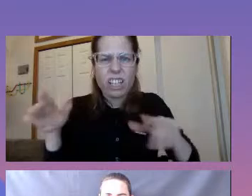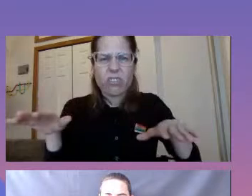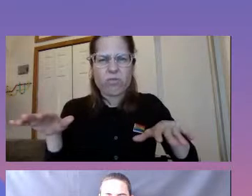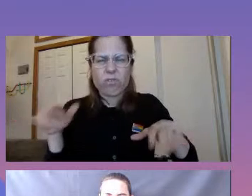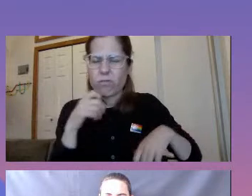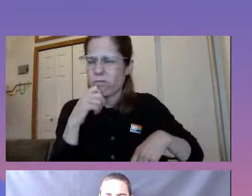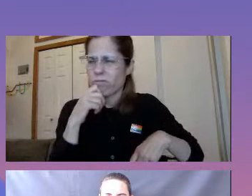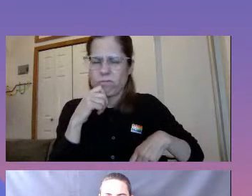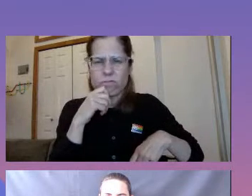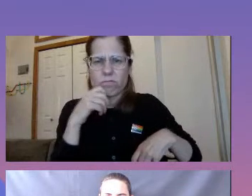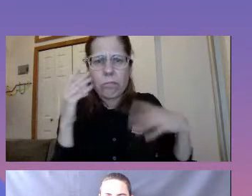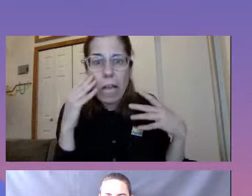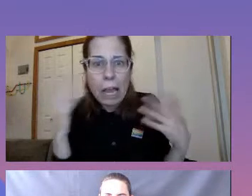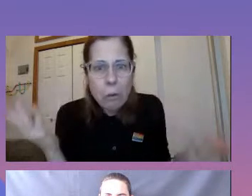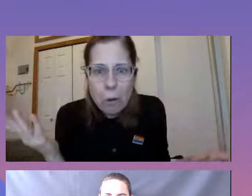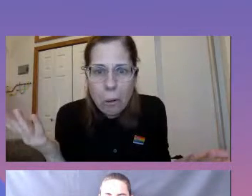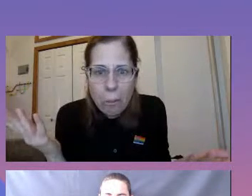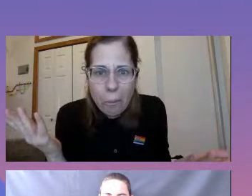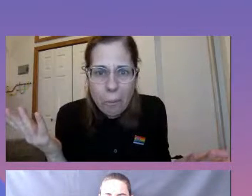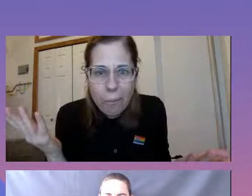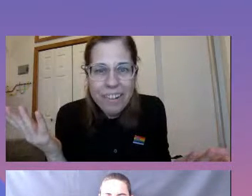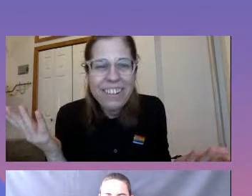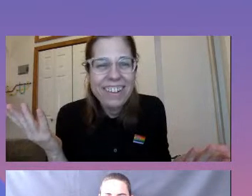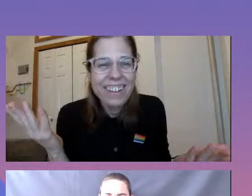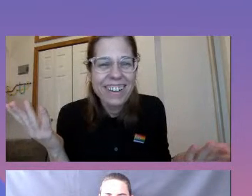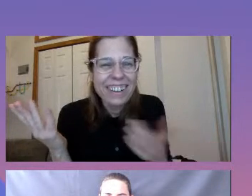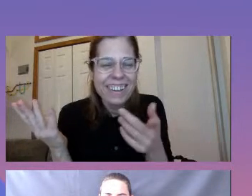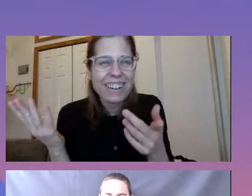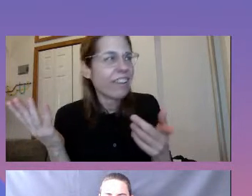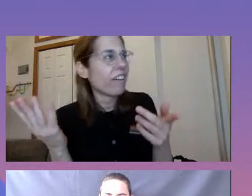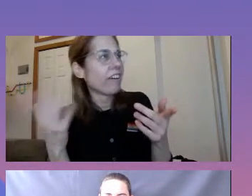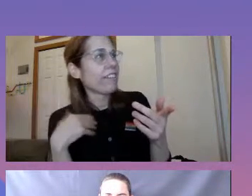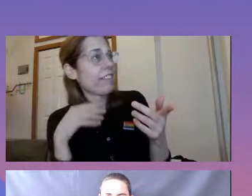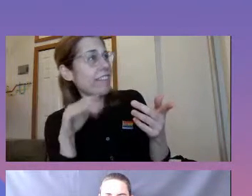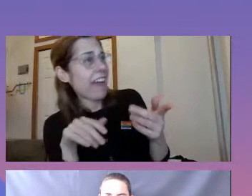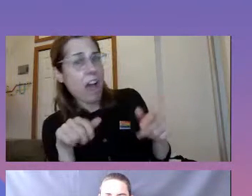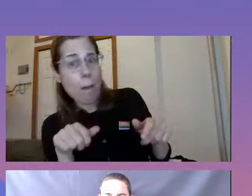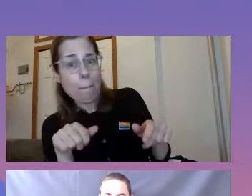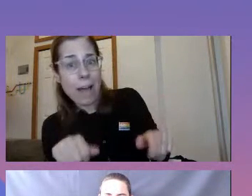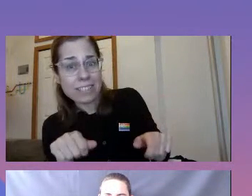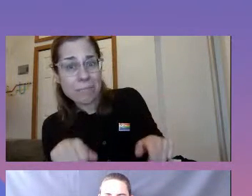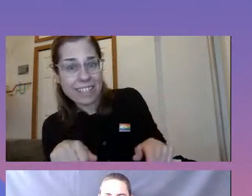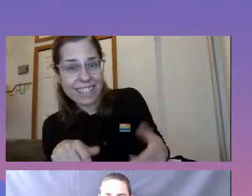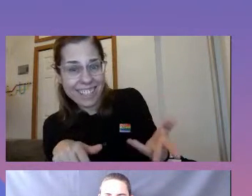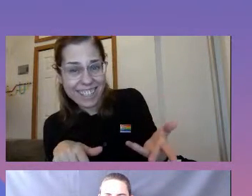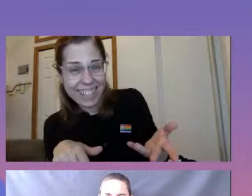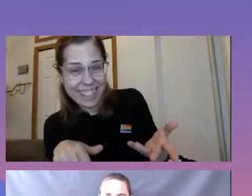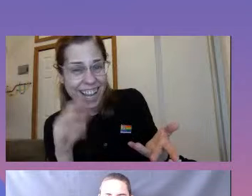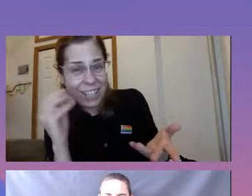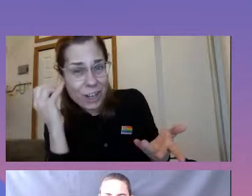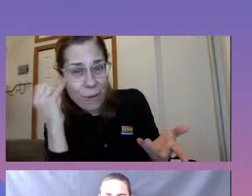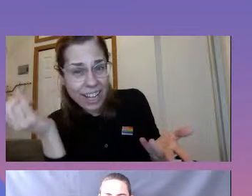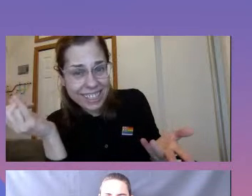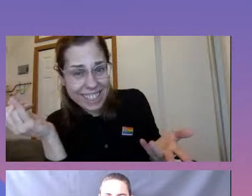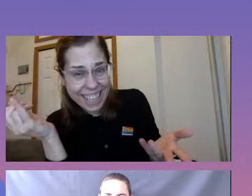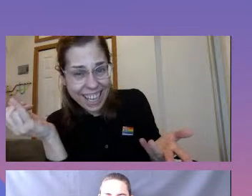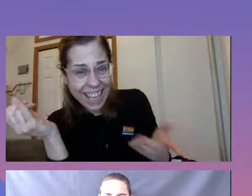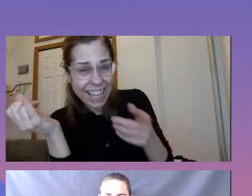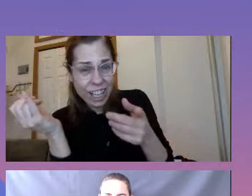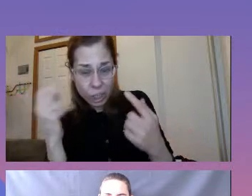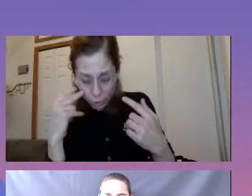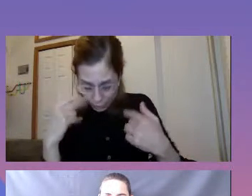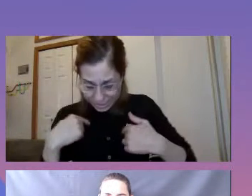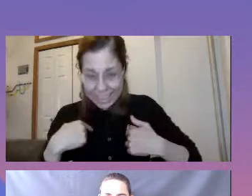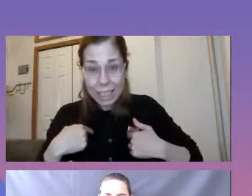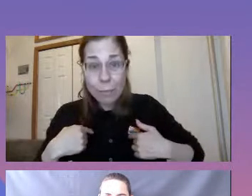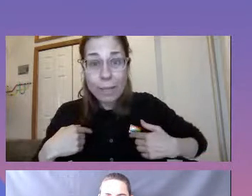well, I don't know. I didn't know that was a possibility. That you could be seeing me as a human being, as